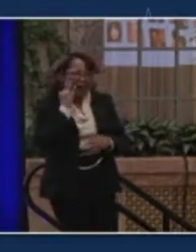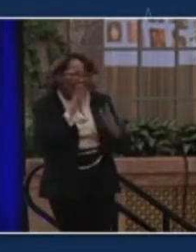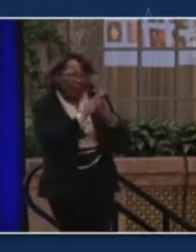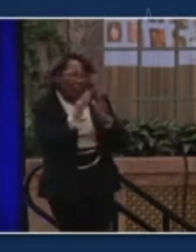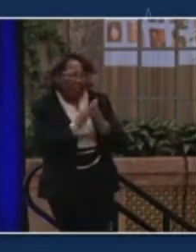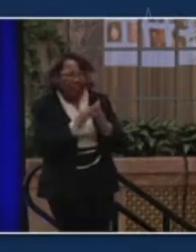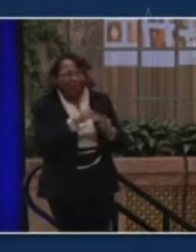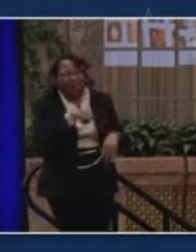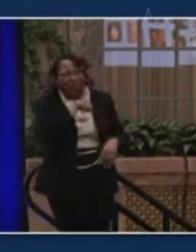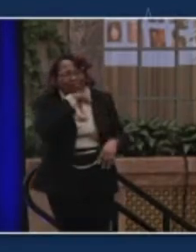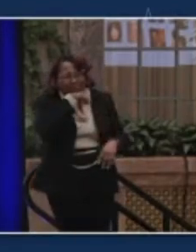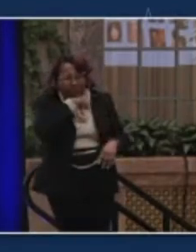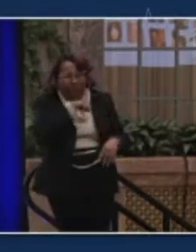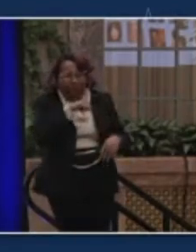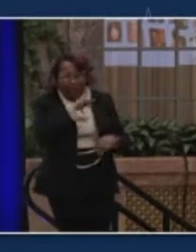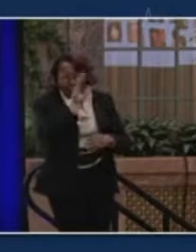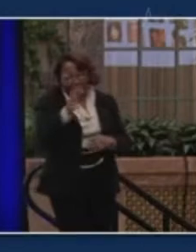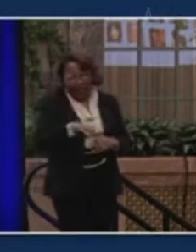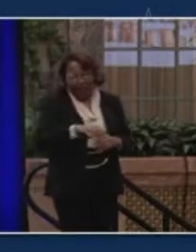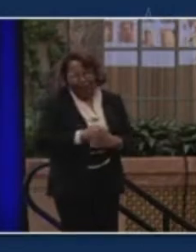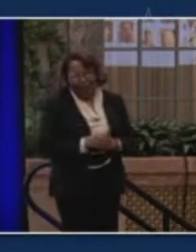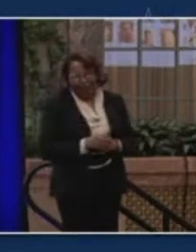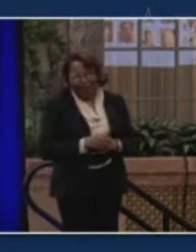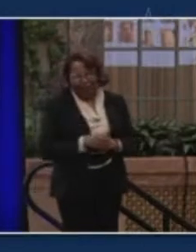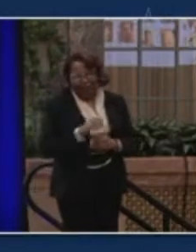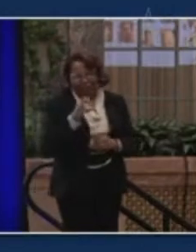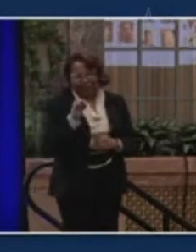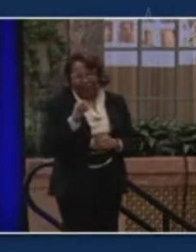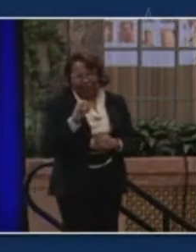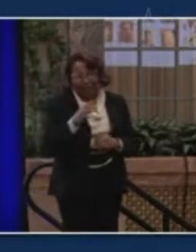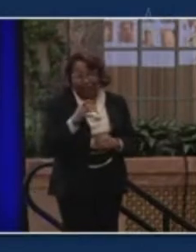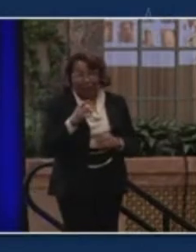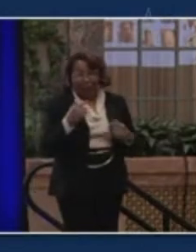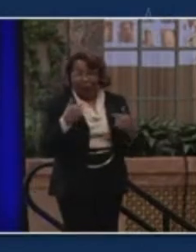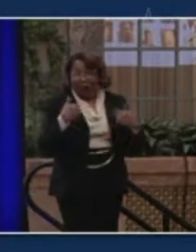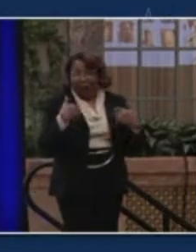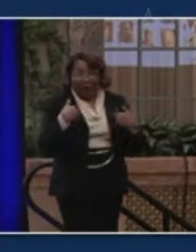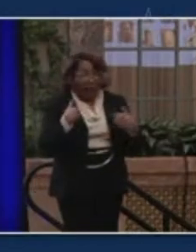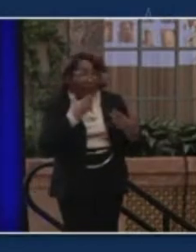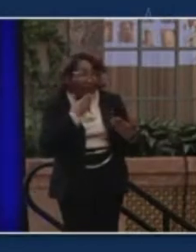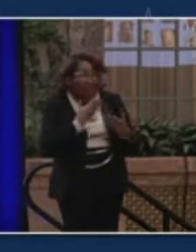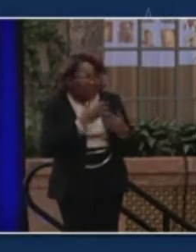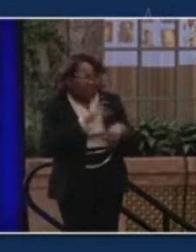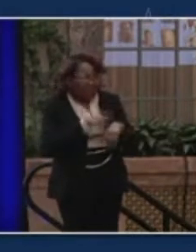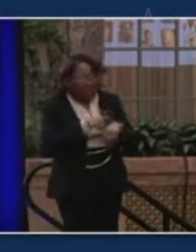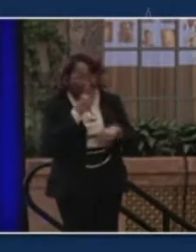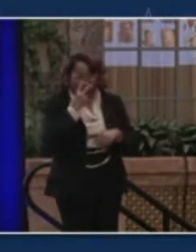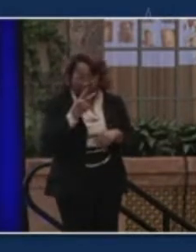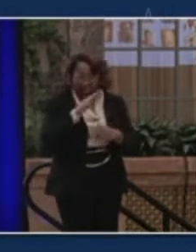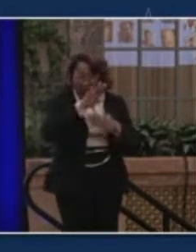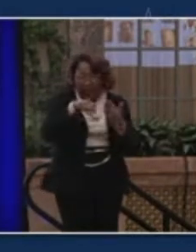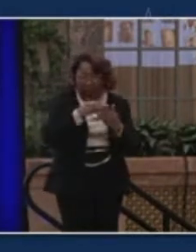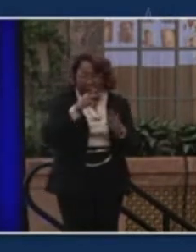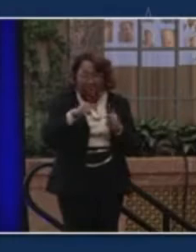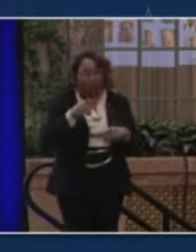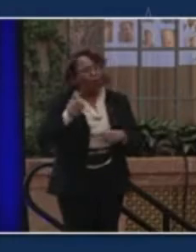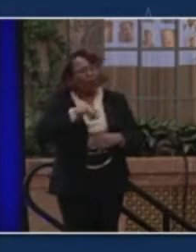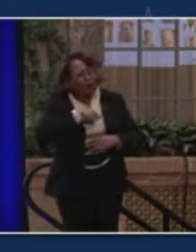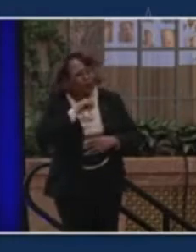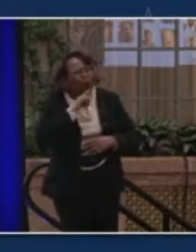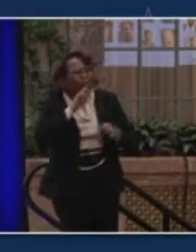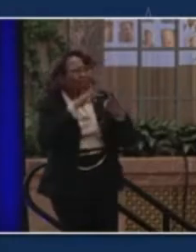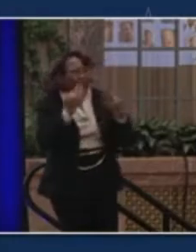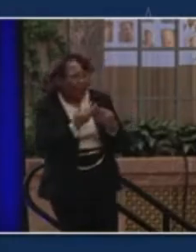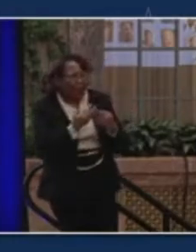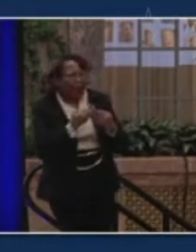loved Chicago. So I'm just having a good time seeing all the people that we see. We were family. We were family.